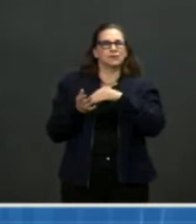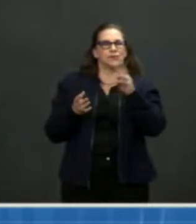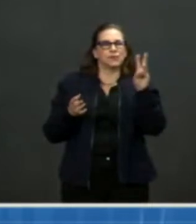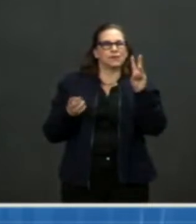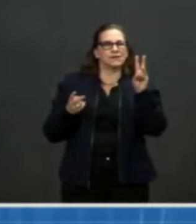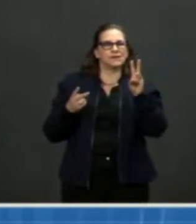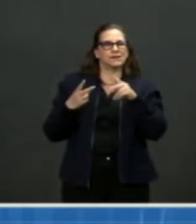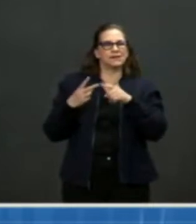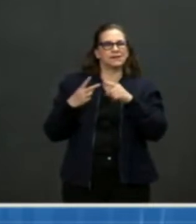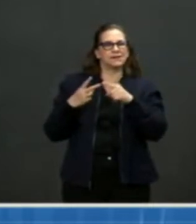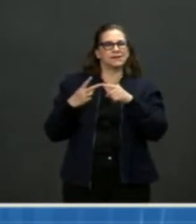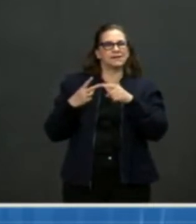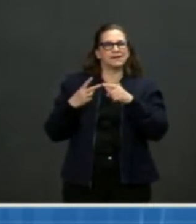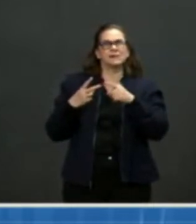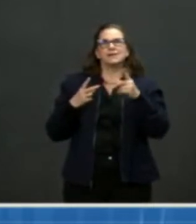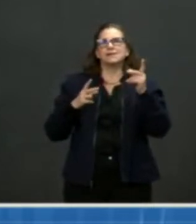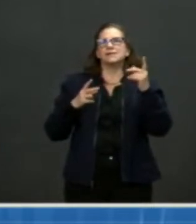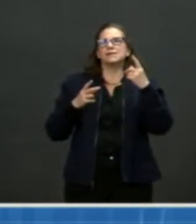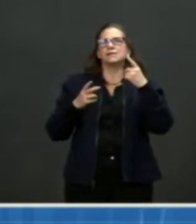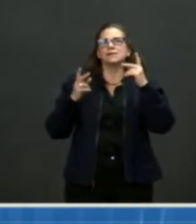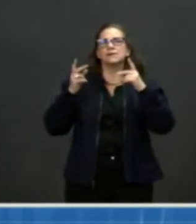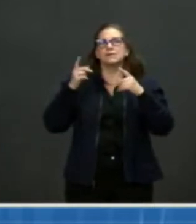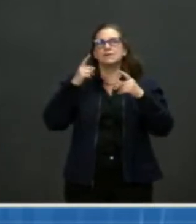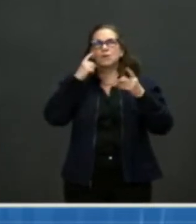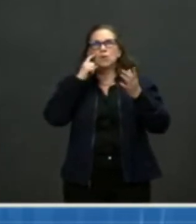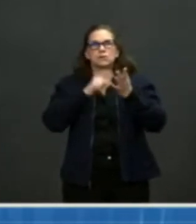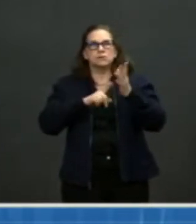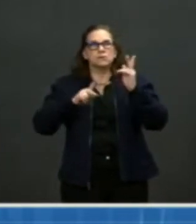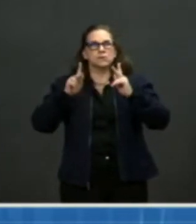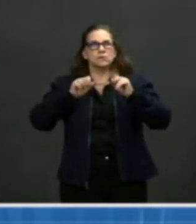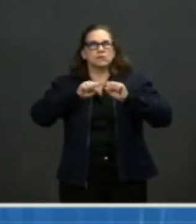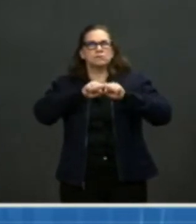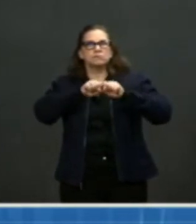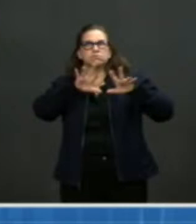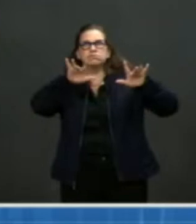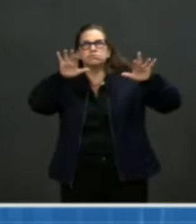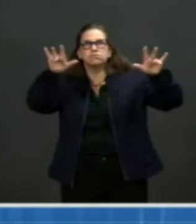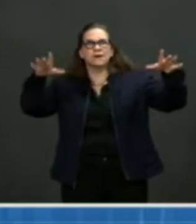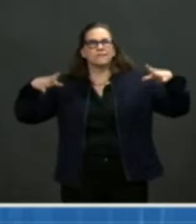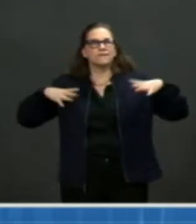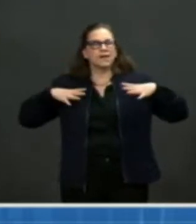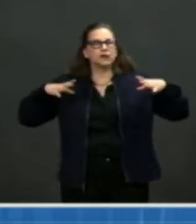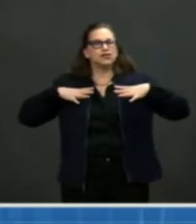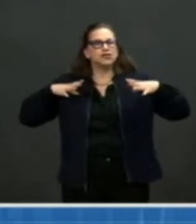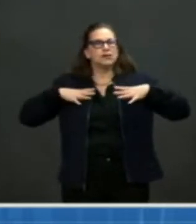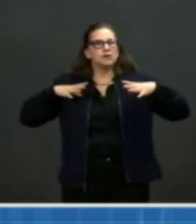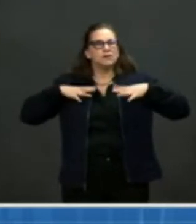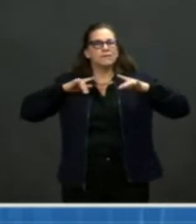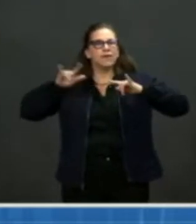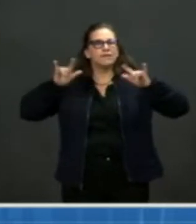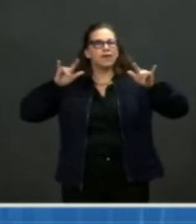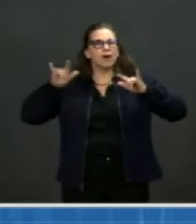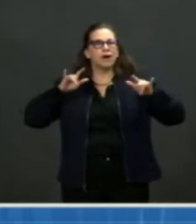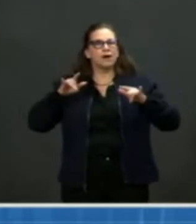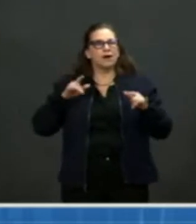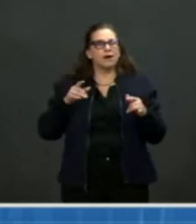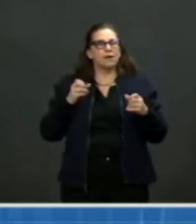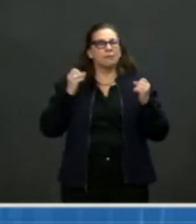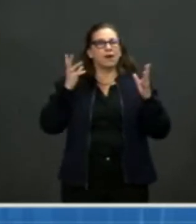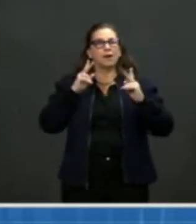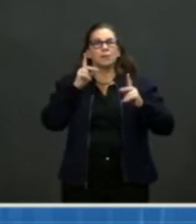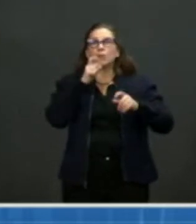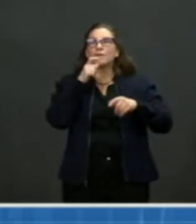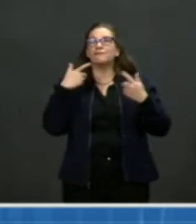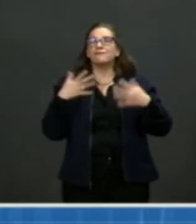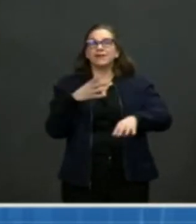there was a part of that question was, what about the vaccinated people that are traveling? I don't think, what I saw down in Miami, it didn't look like a